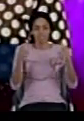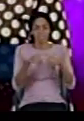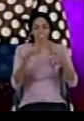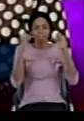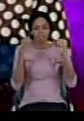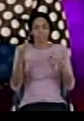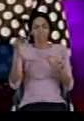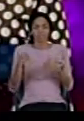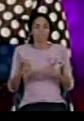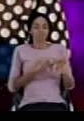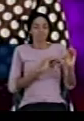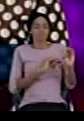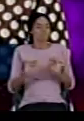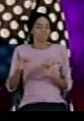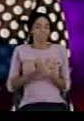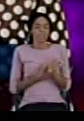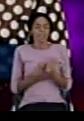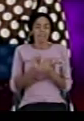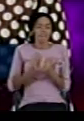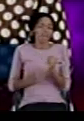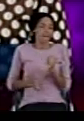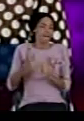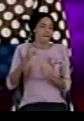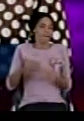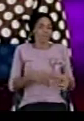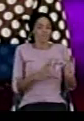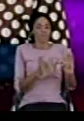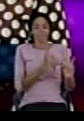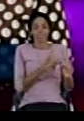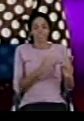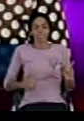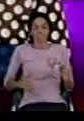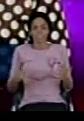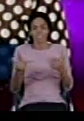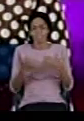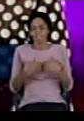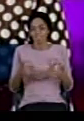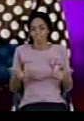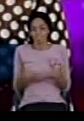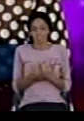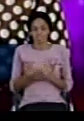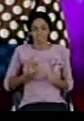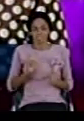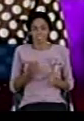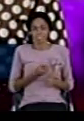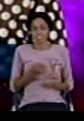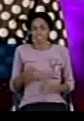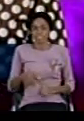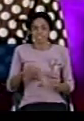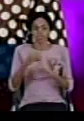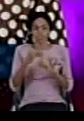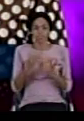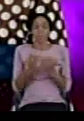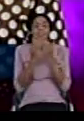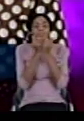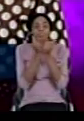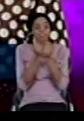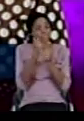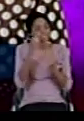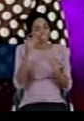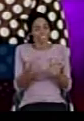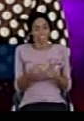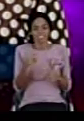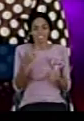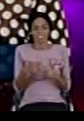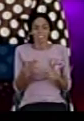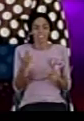ways. People, the Lord, I have here with us a precious sister, Sister Wumi Aluko,